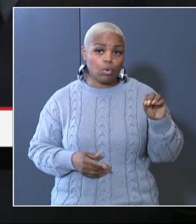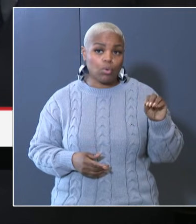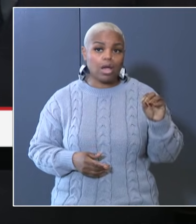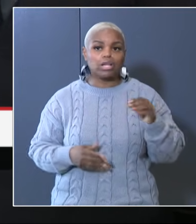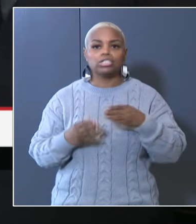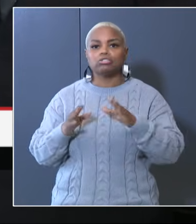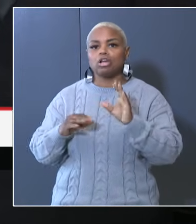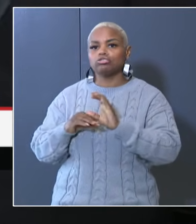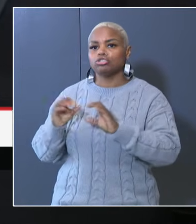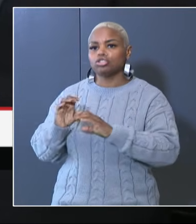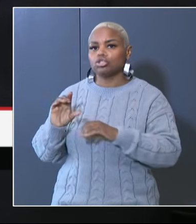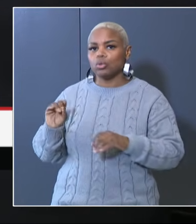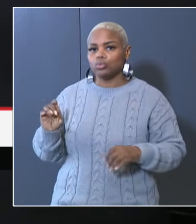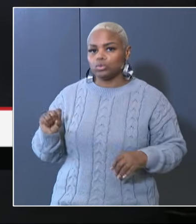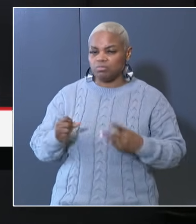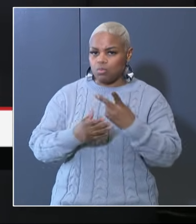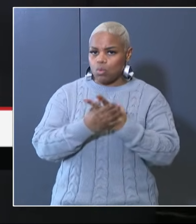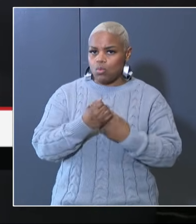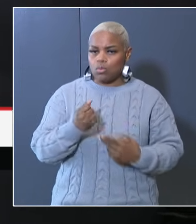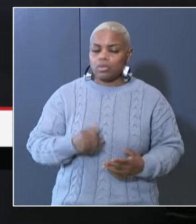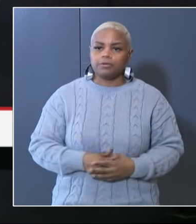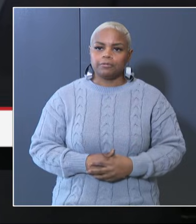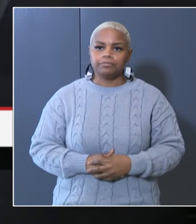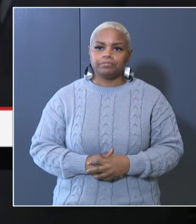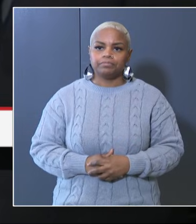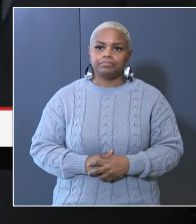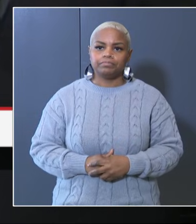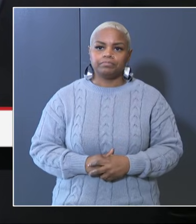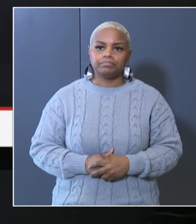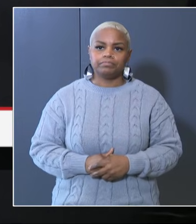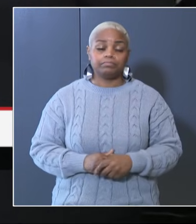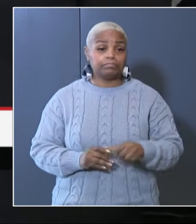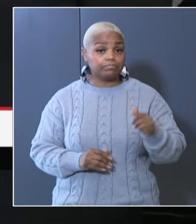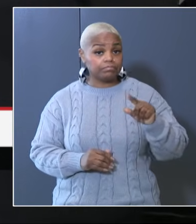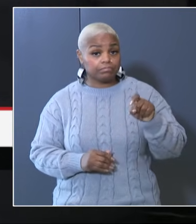city. Thank you. Okay, any other questions?